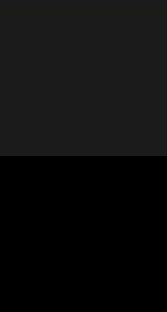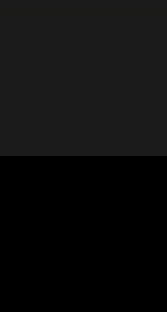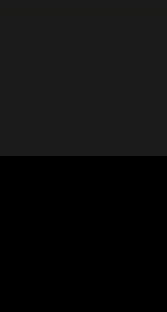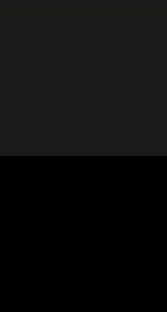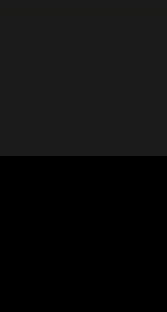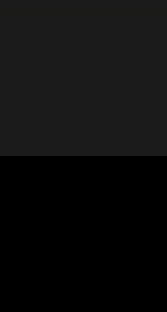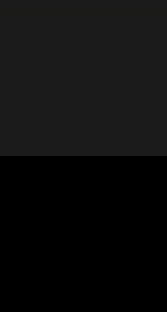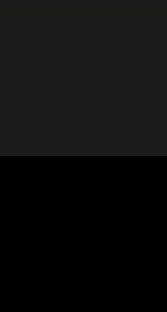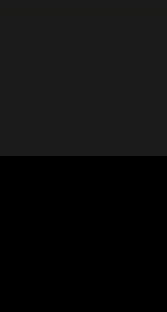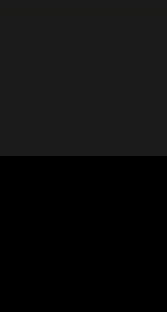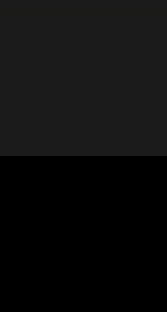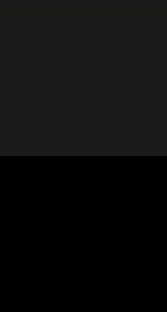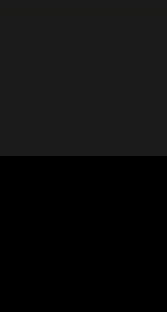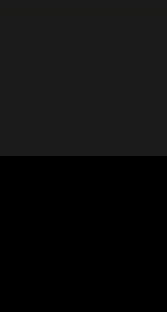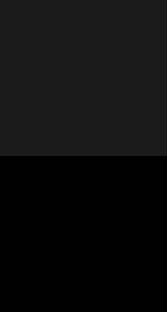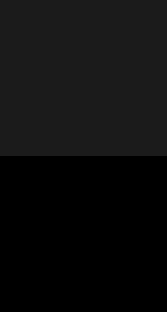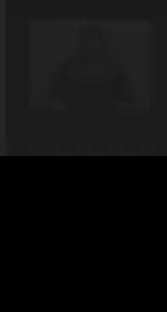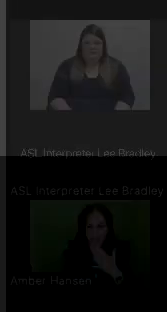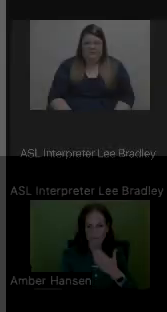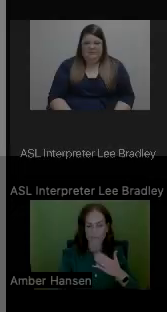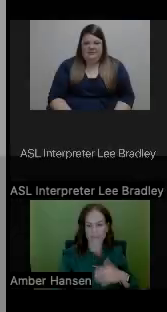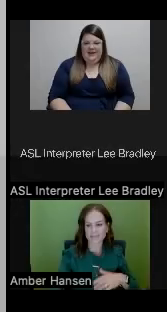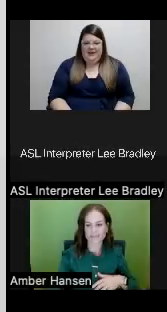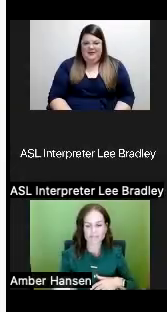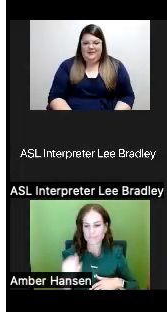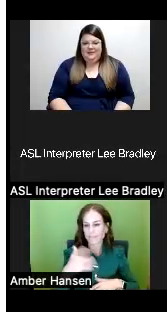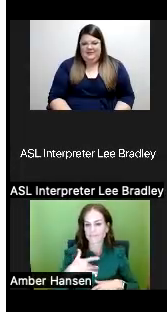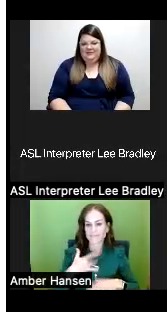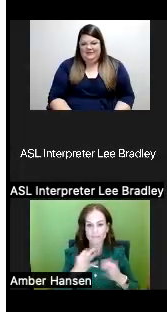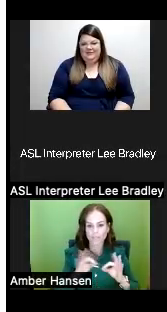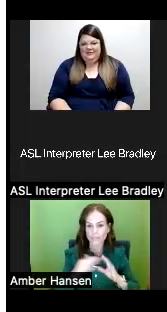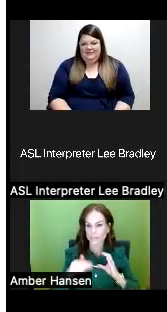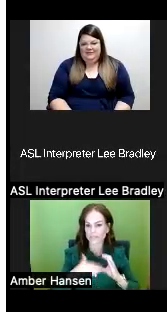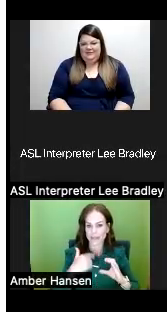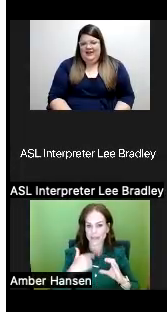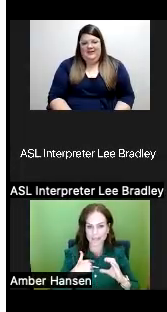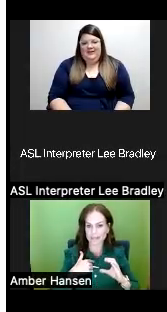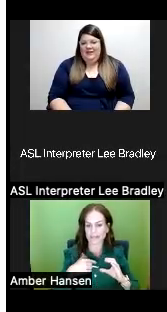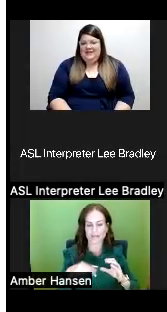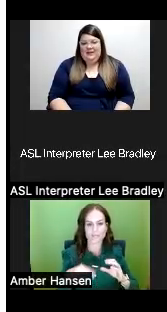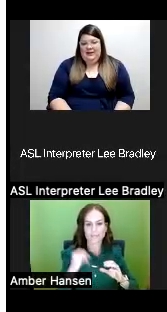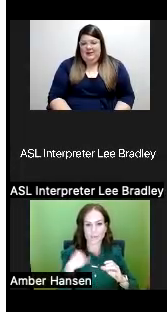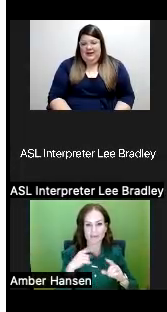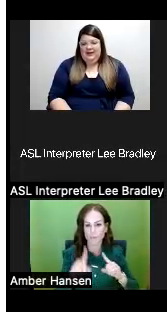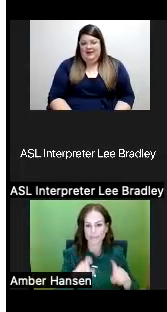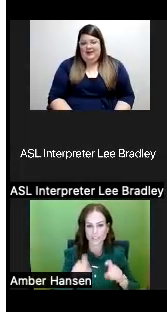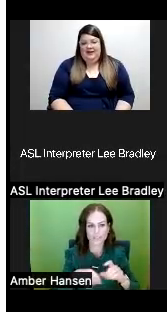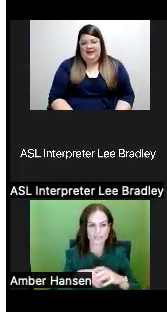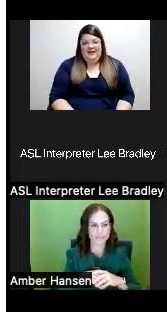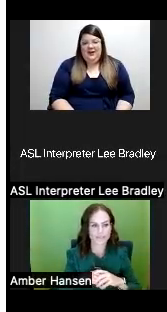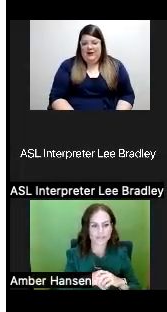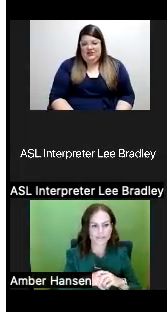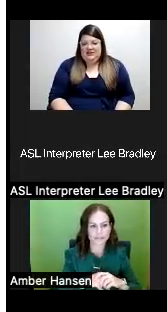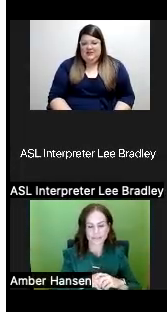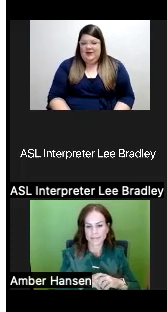putting the QR code back up again? Somebody requested that. Thank you. Feel free to email me if you